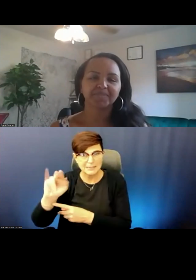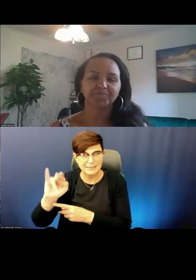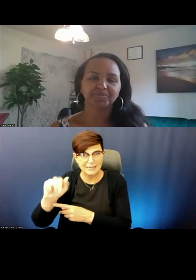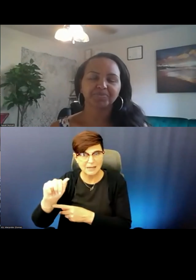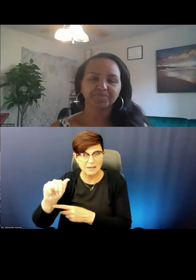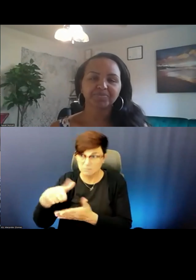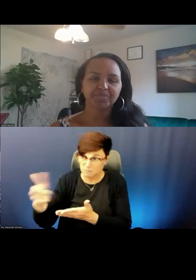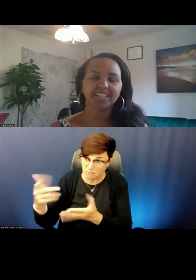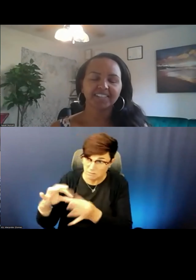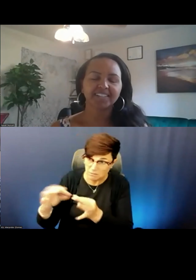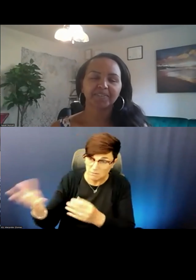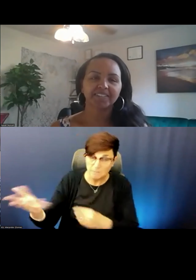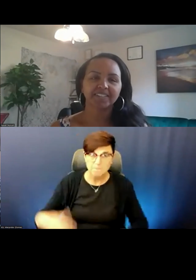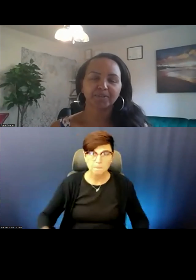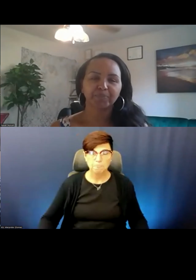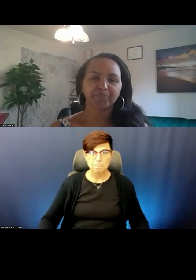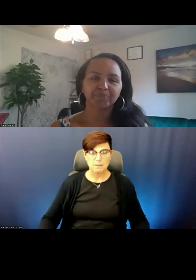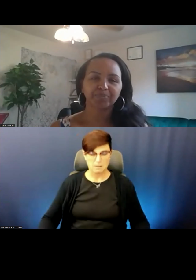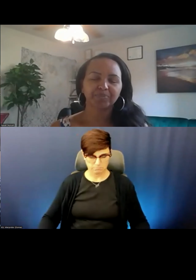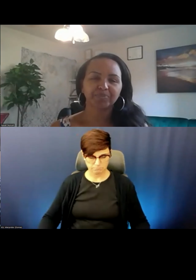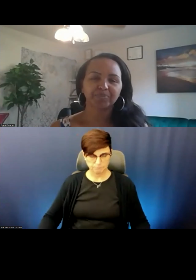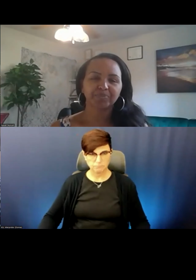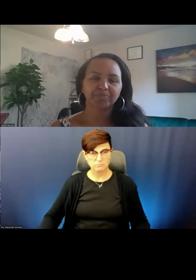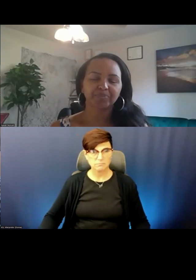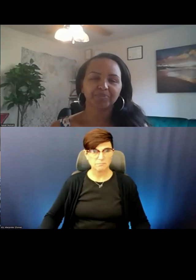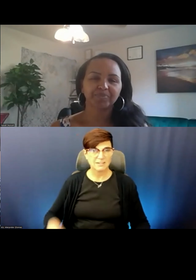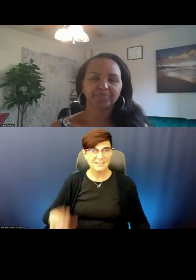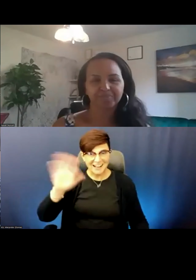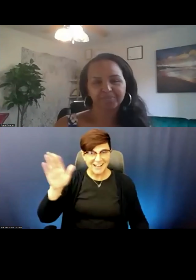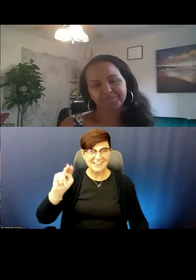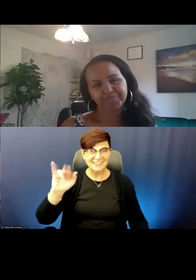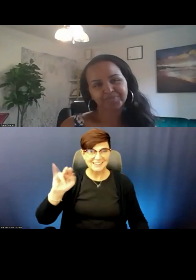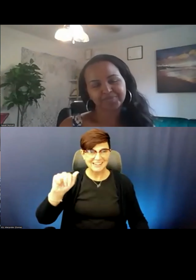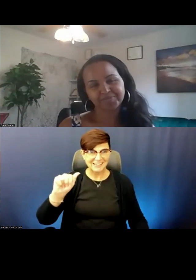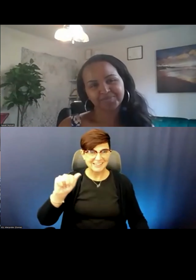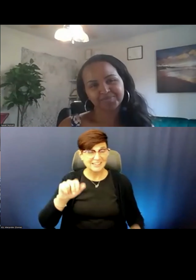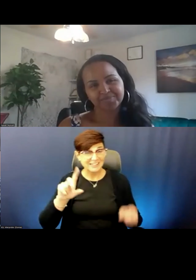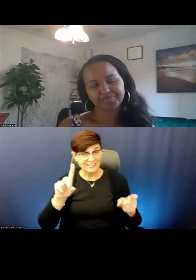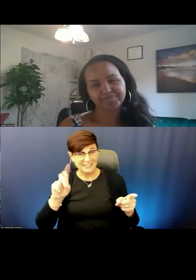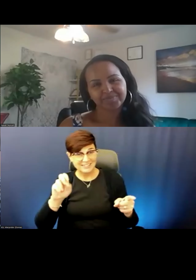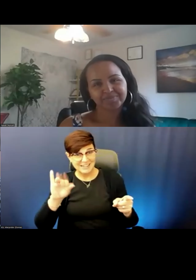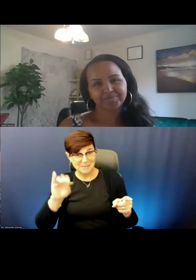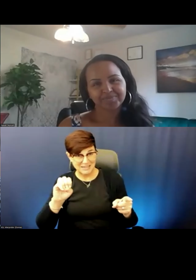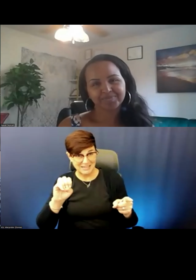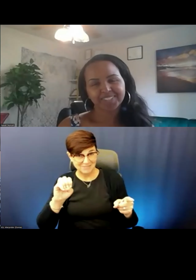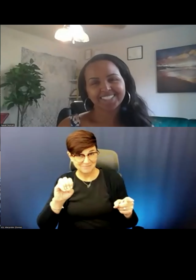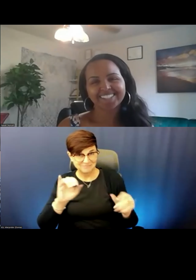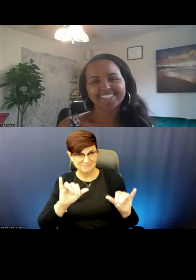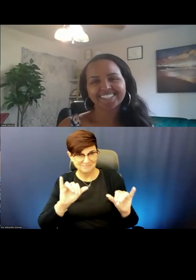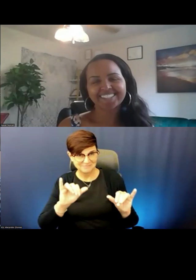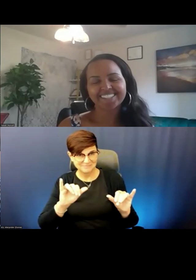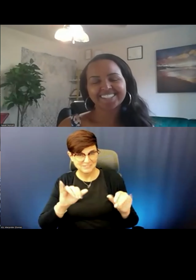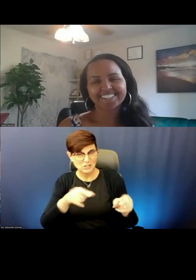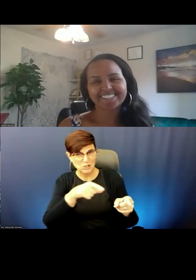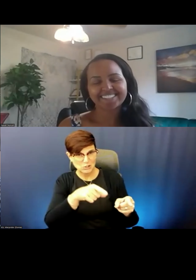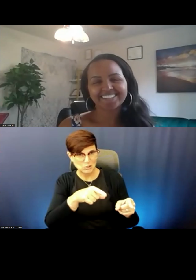Nina. So Debbie, calling me out. No, always, only because you're in